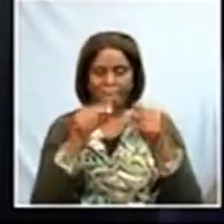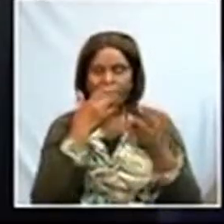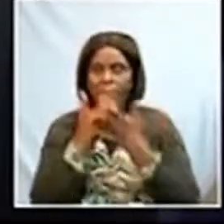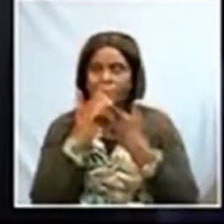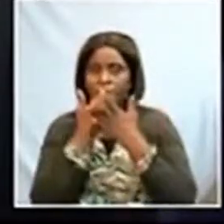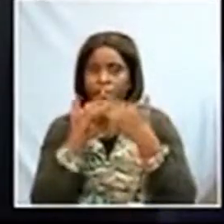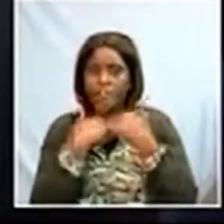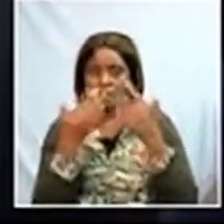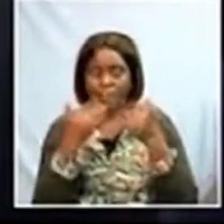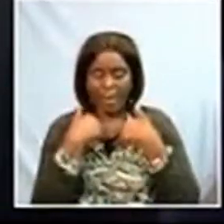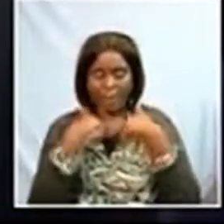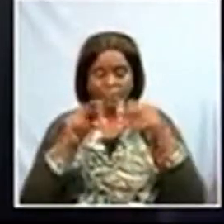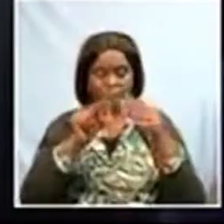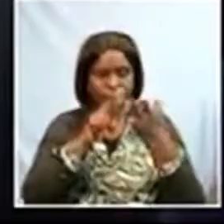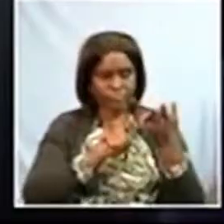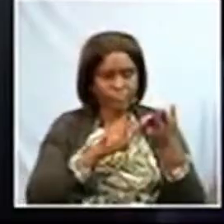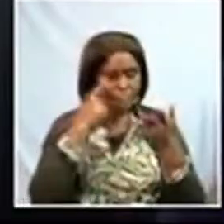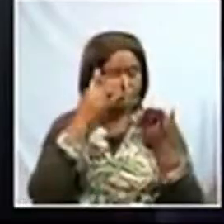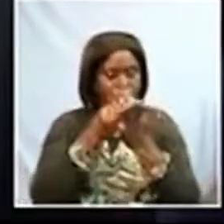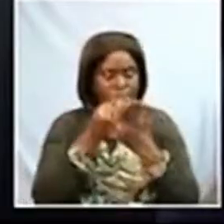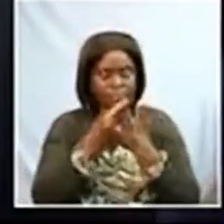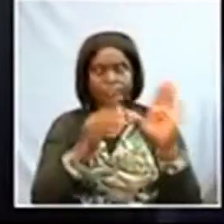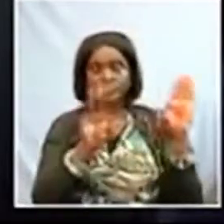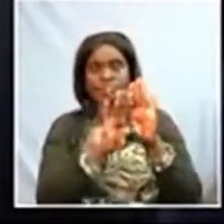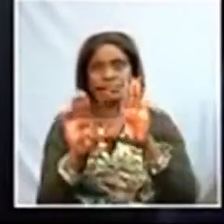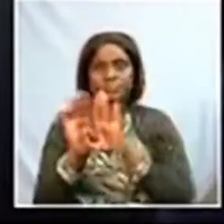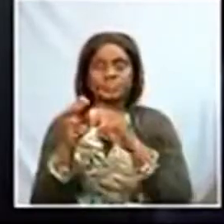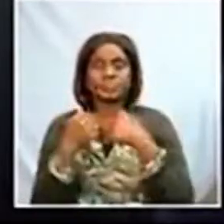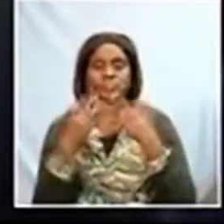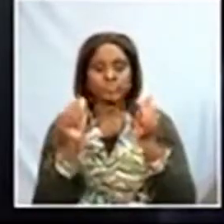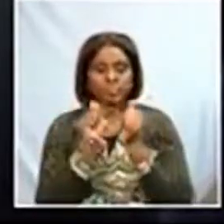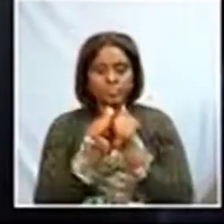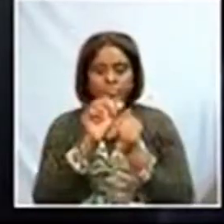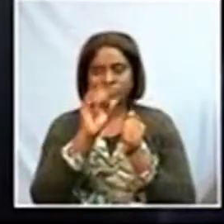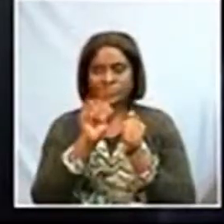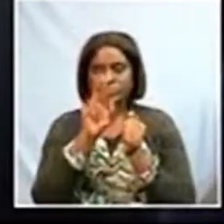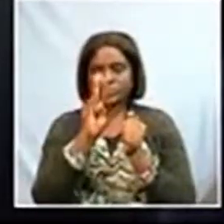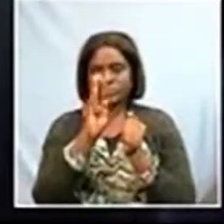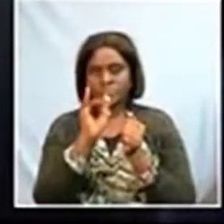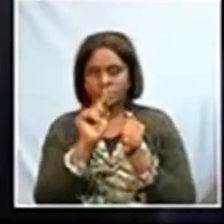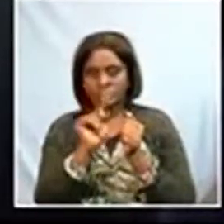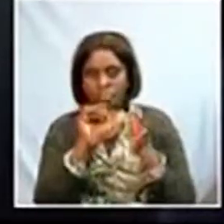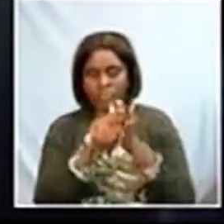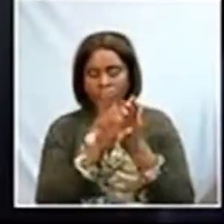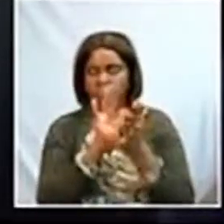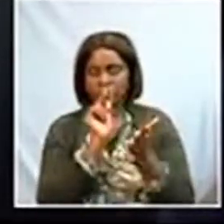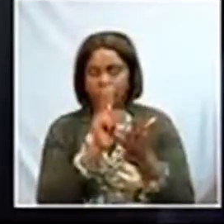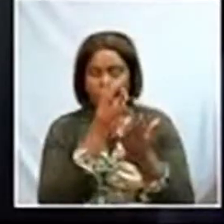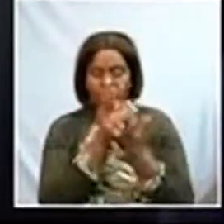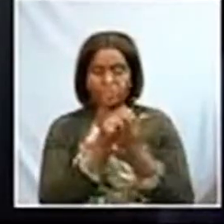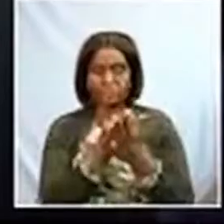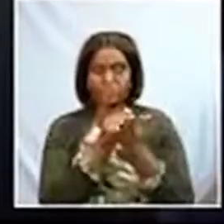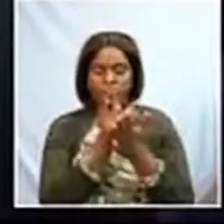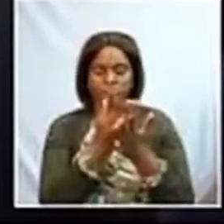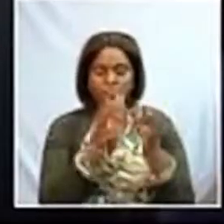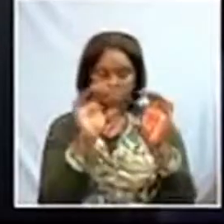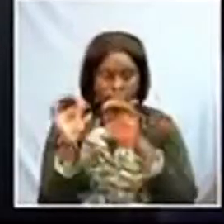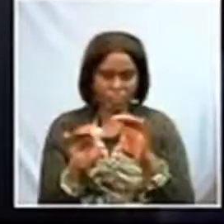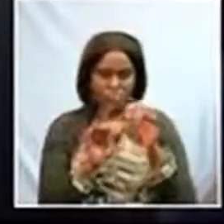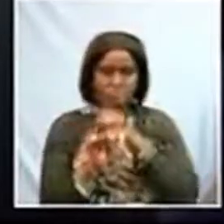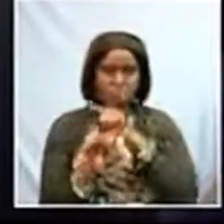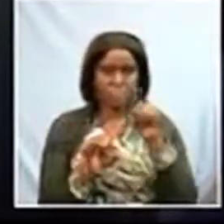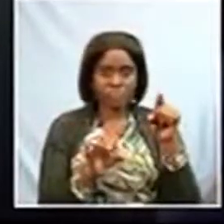evidence, there is no record of the financial closure with Orbit. How much money did